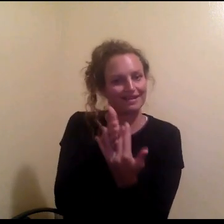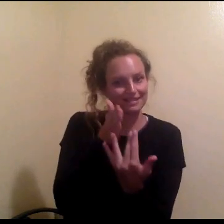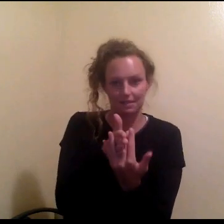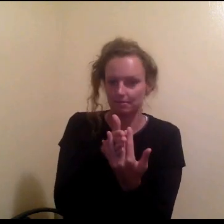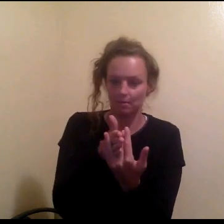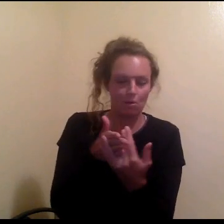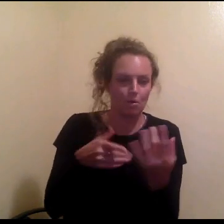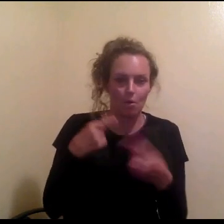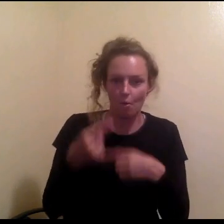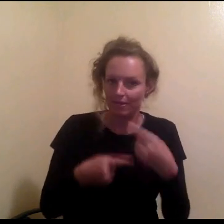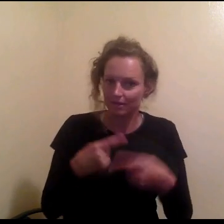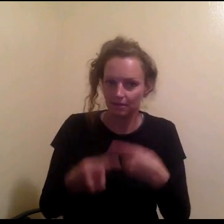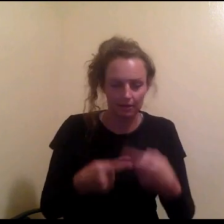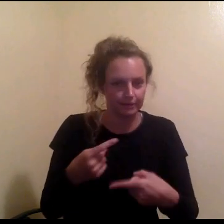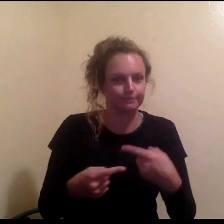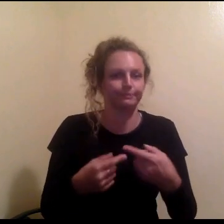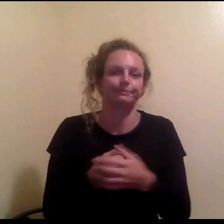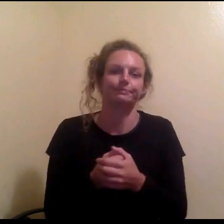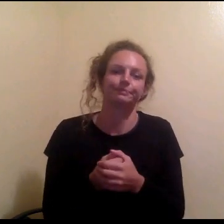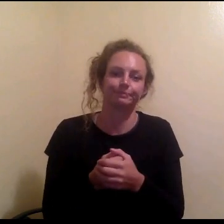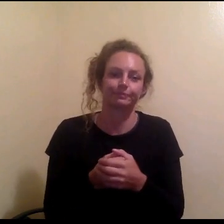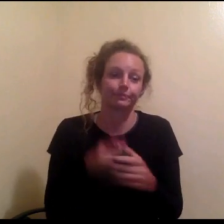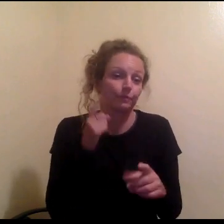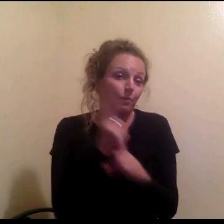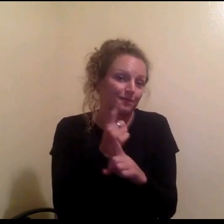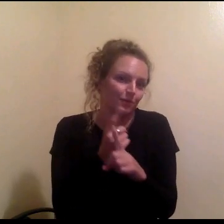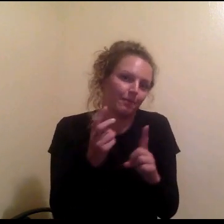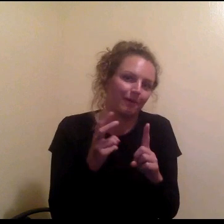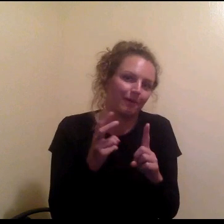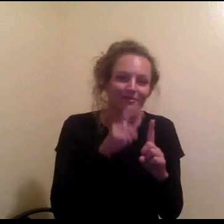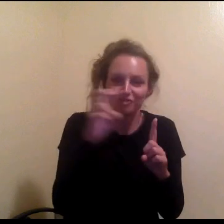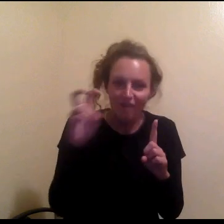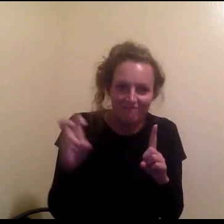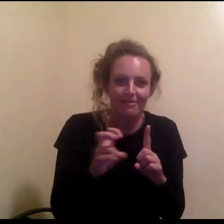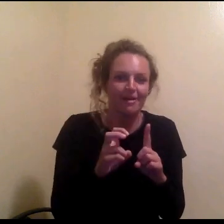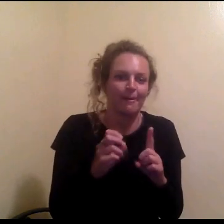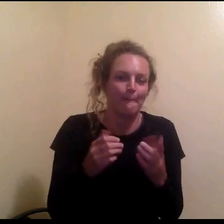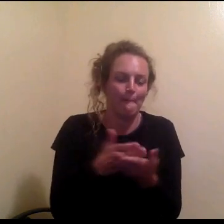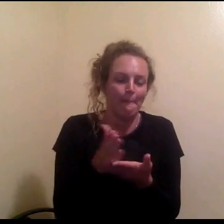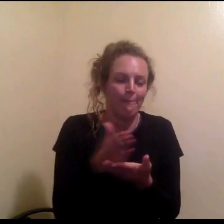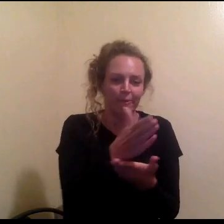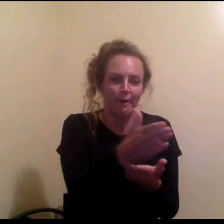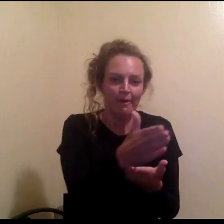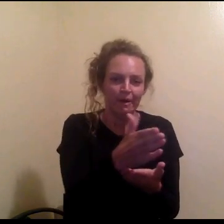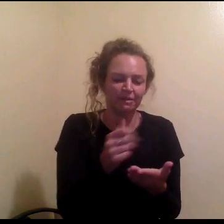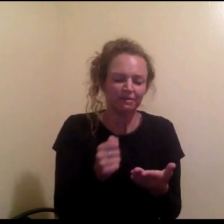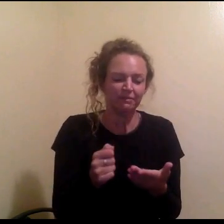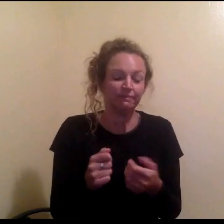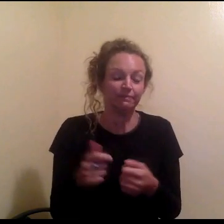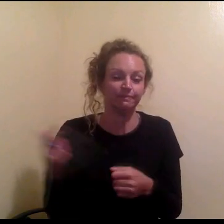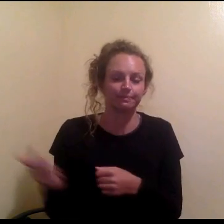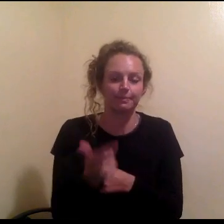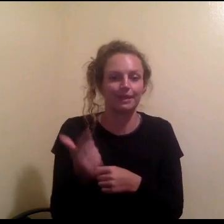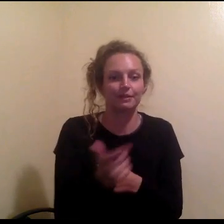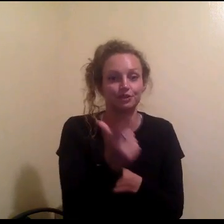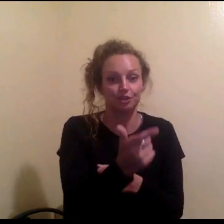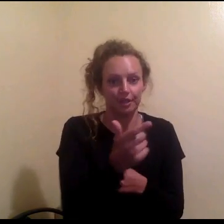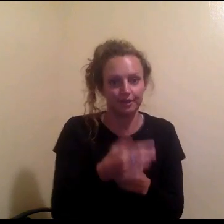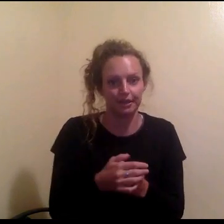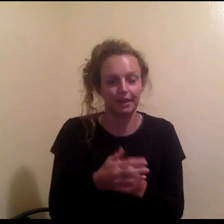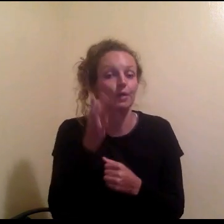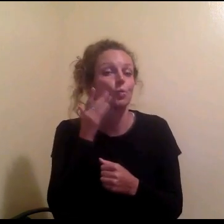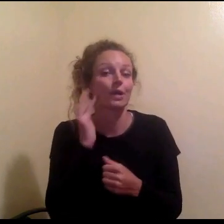more focused towards that instead of focusing on the traveler. So if they follow a common framework, they would be in sync and they would